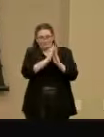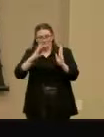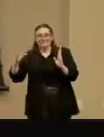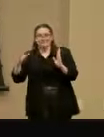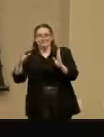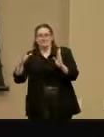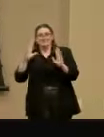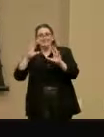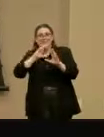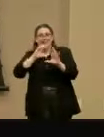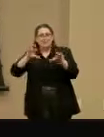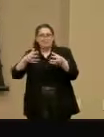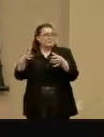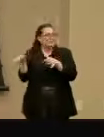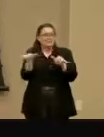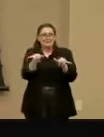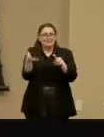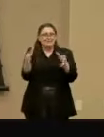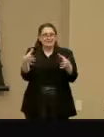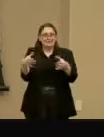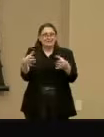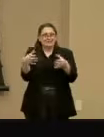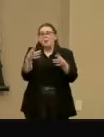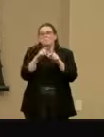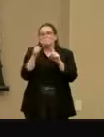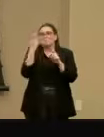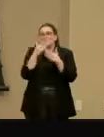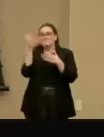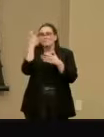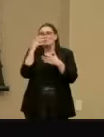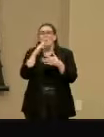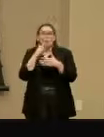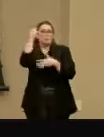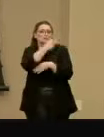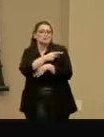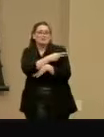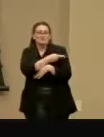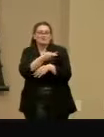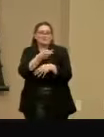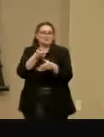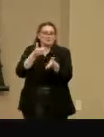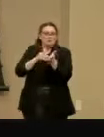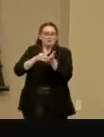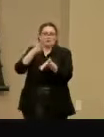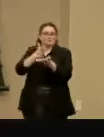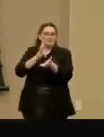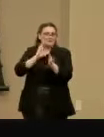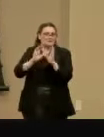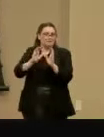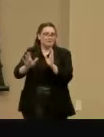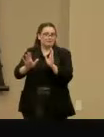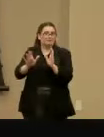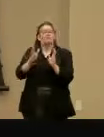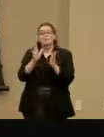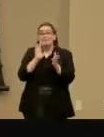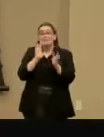childbearing age group. They still need those conversations, but for some reason they don't have them with the older patients anymore. Start the conversations